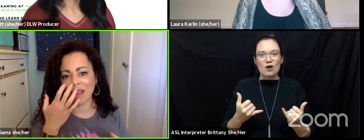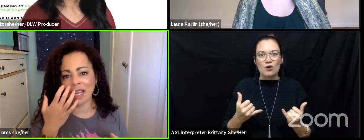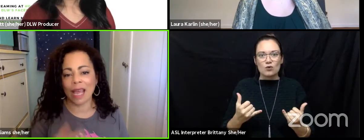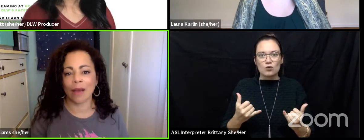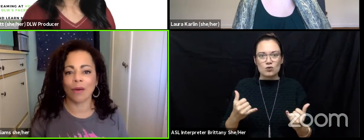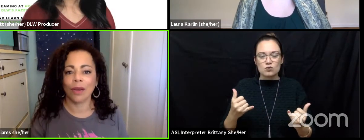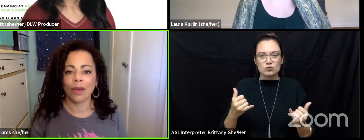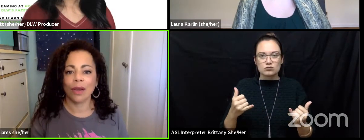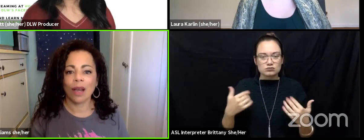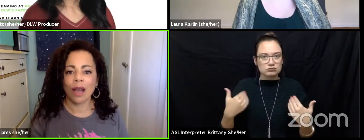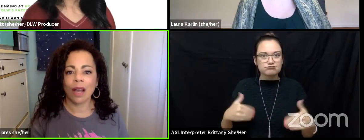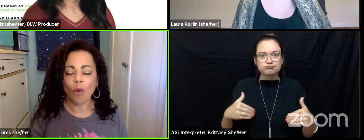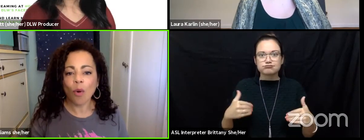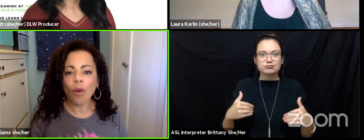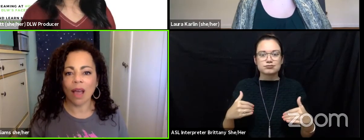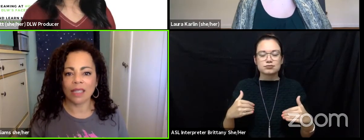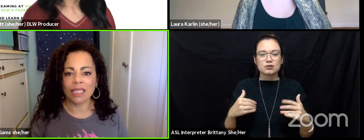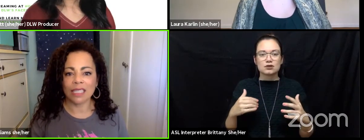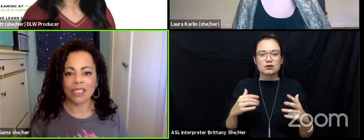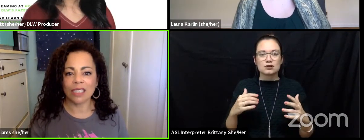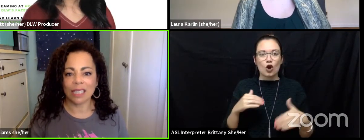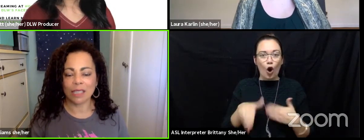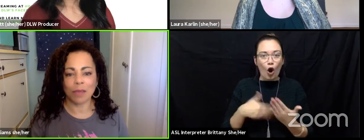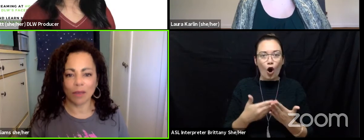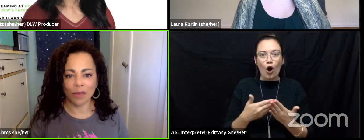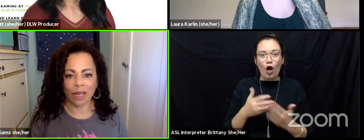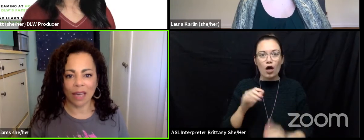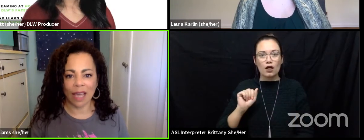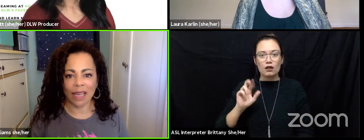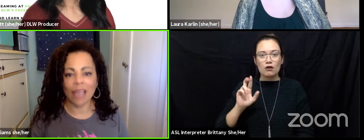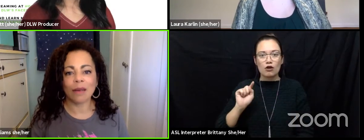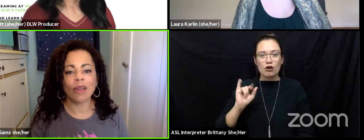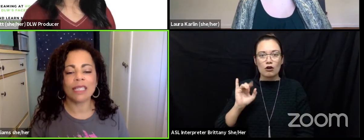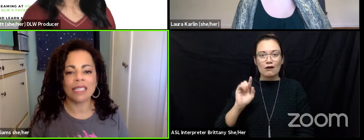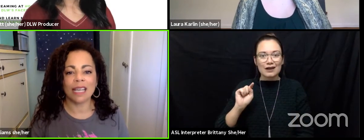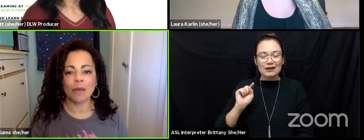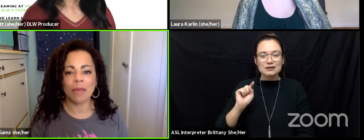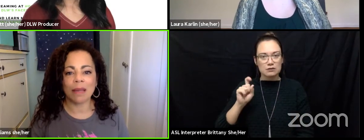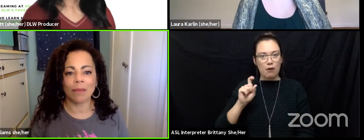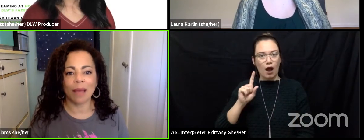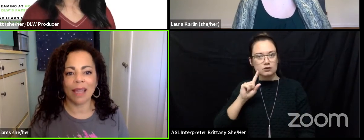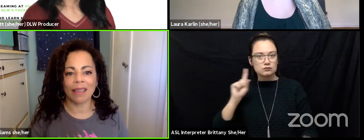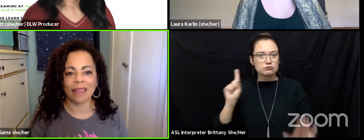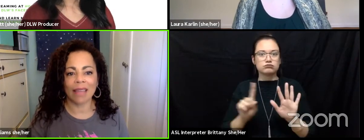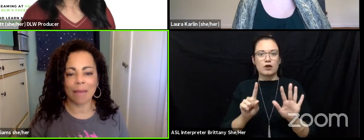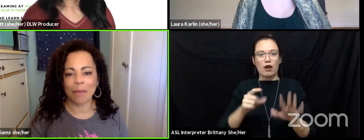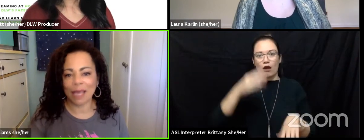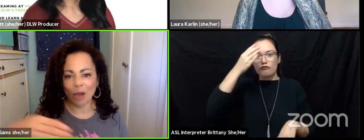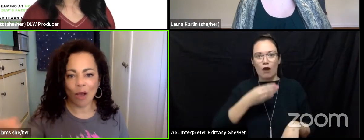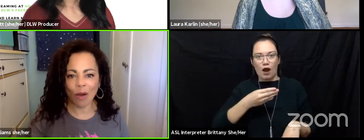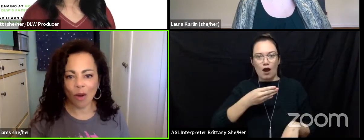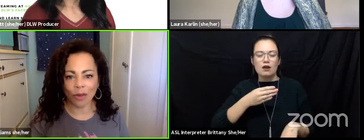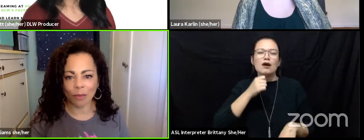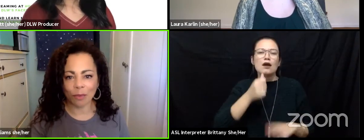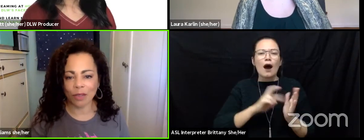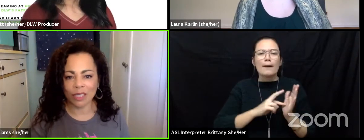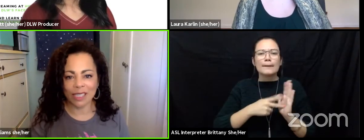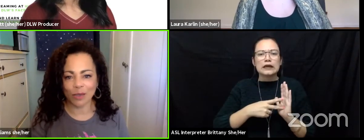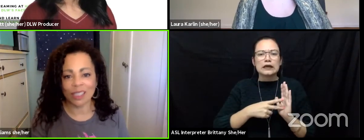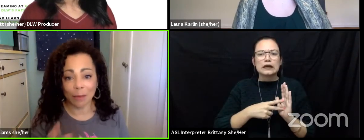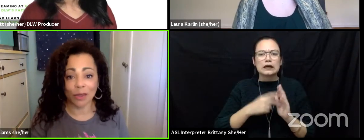we're in right now, all artists need to be on the front line. And not necessarily, I don't mean by that being